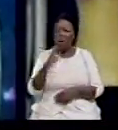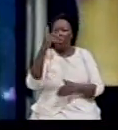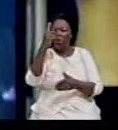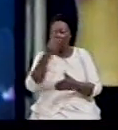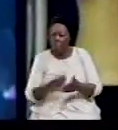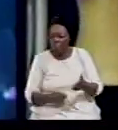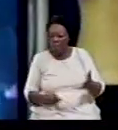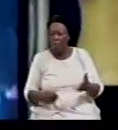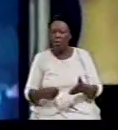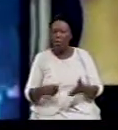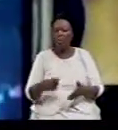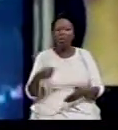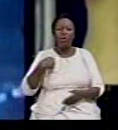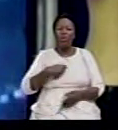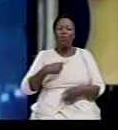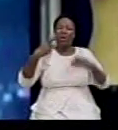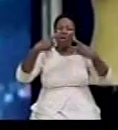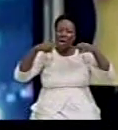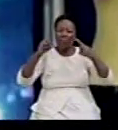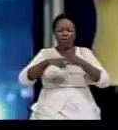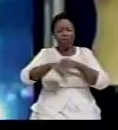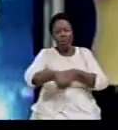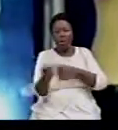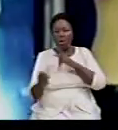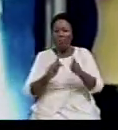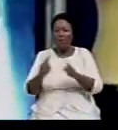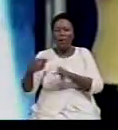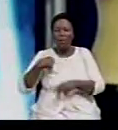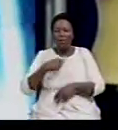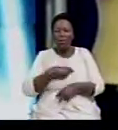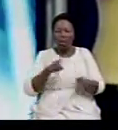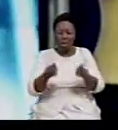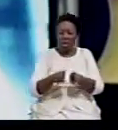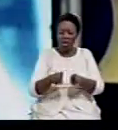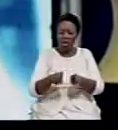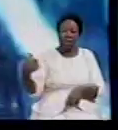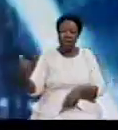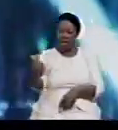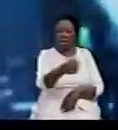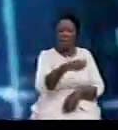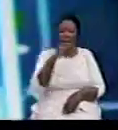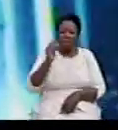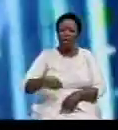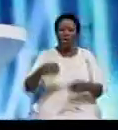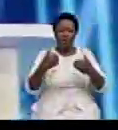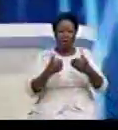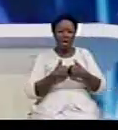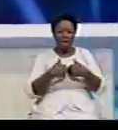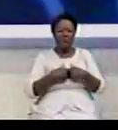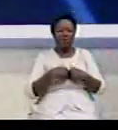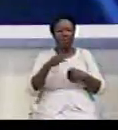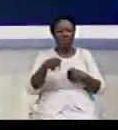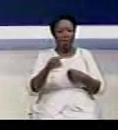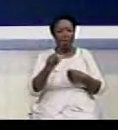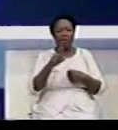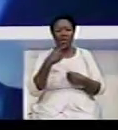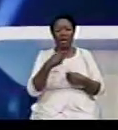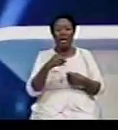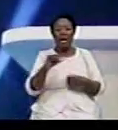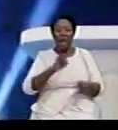What we declare to other people, we ourselves must have. Paul said, I